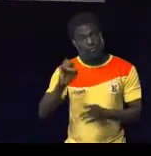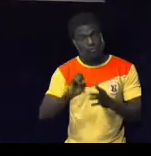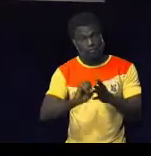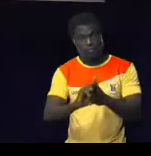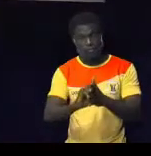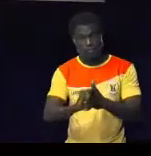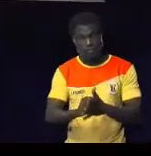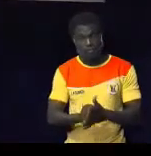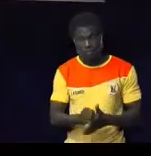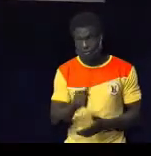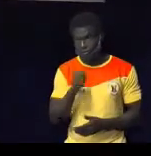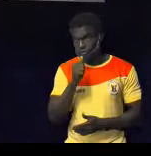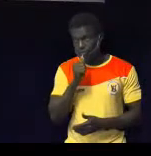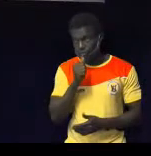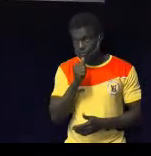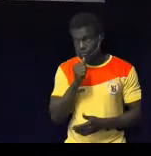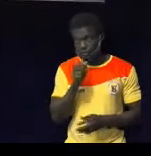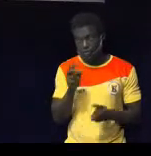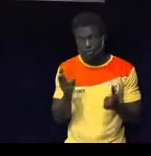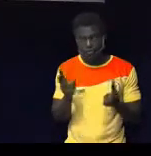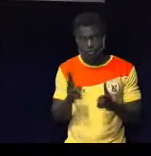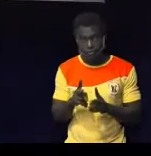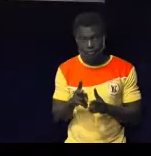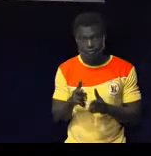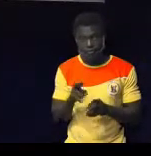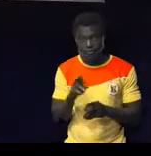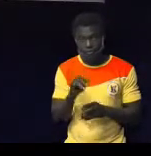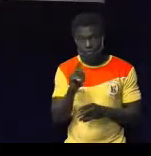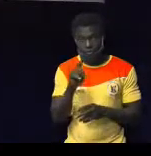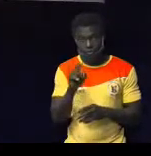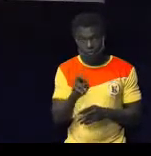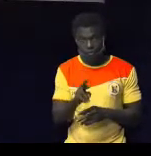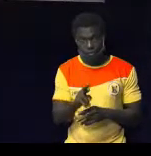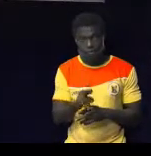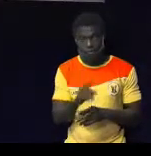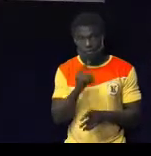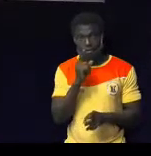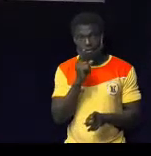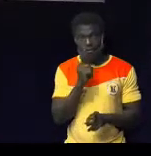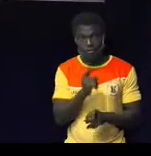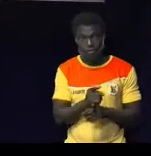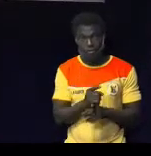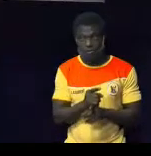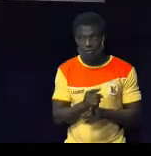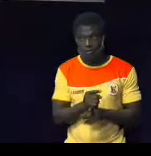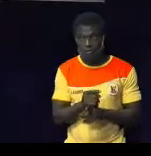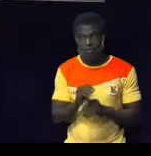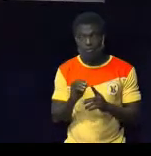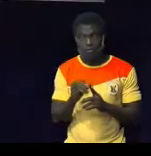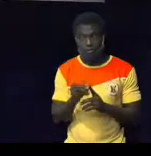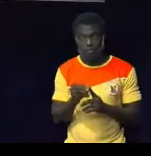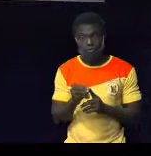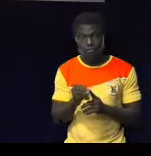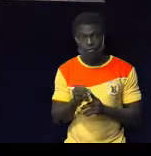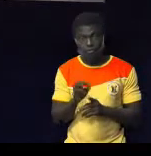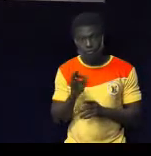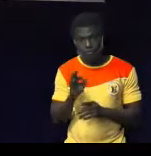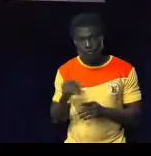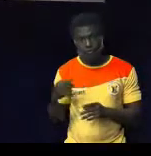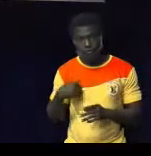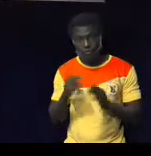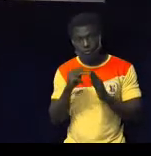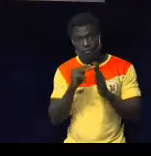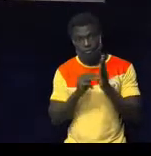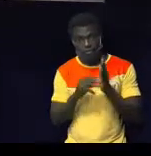degree, for example, quite, very, rather, just, too, fairly. We mentioned all of them in the